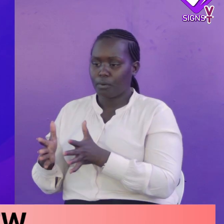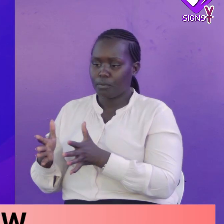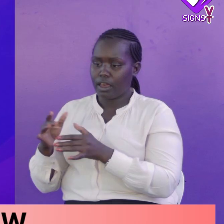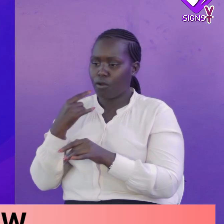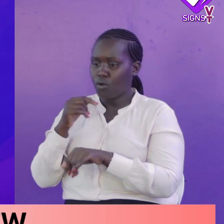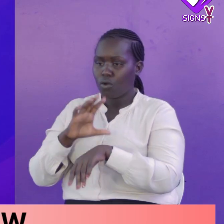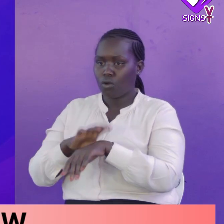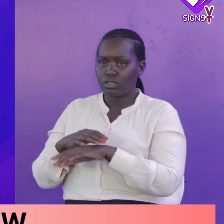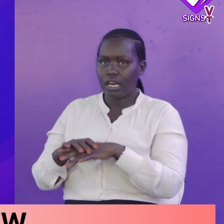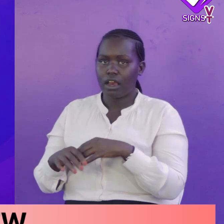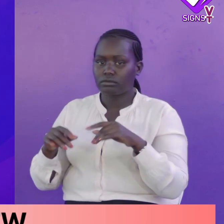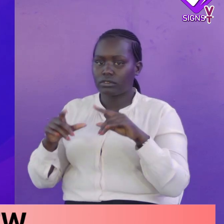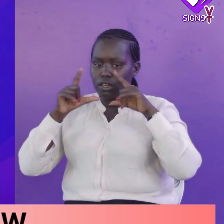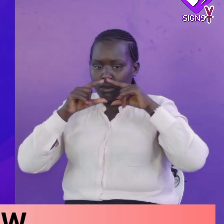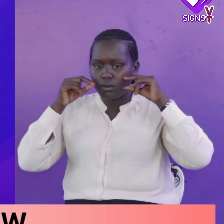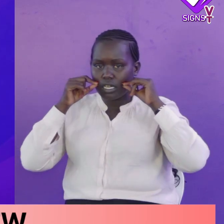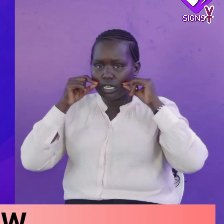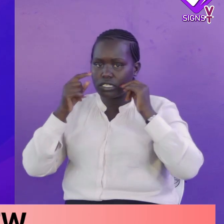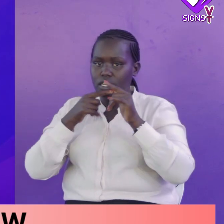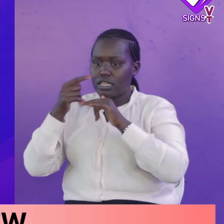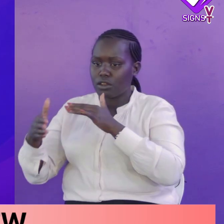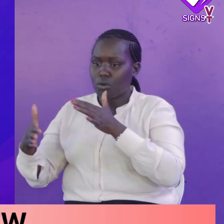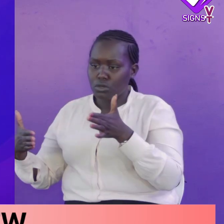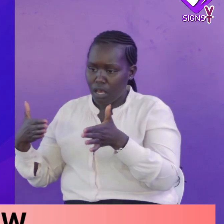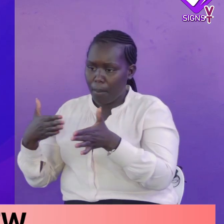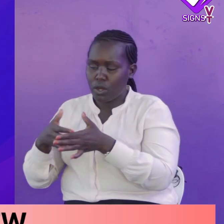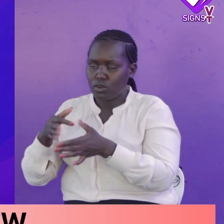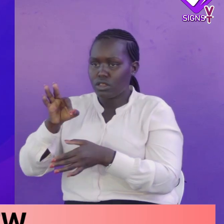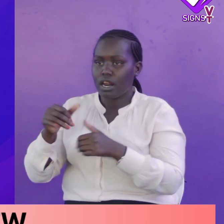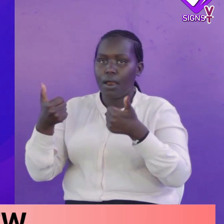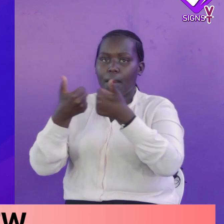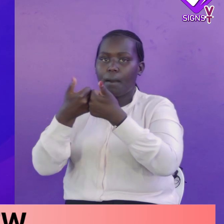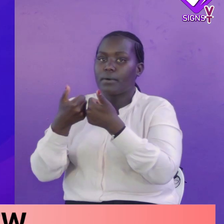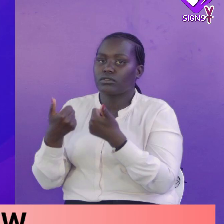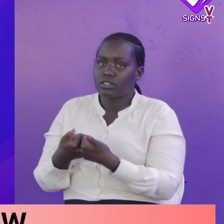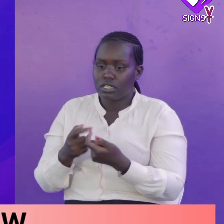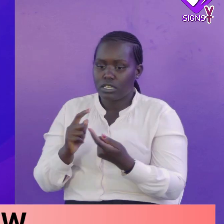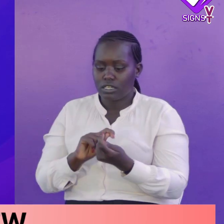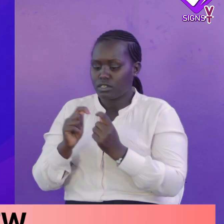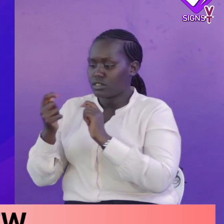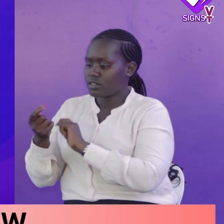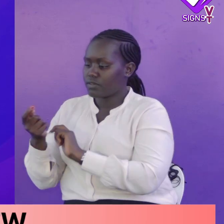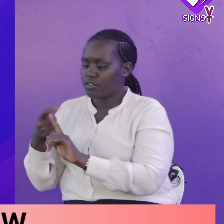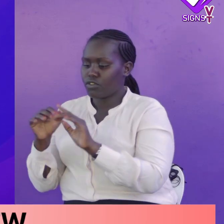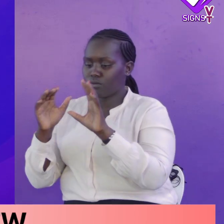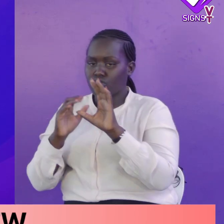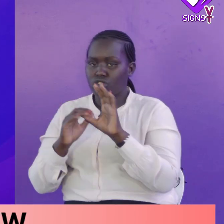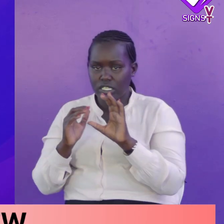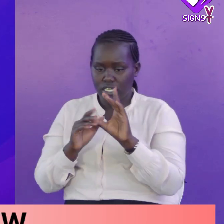a cat with his leg, and he was banned up to 3 matches. He transferred from Chelsea, this